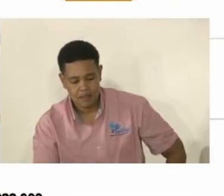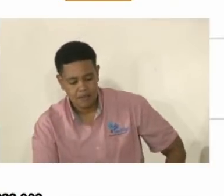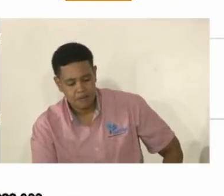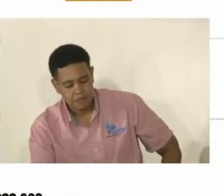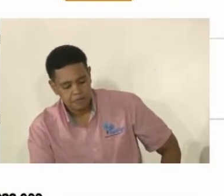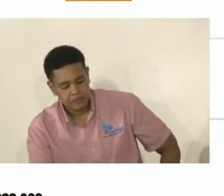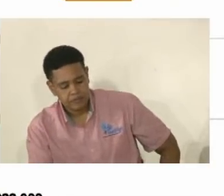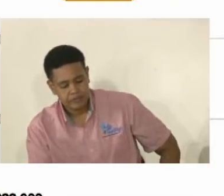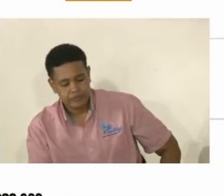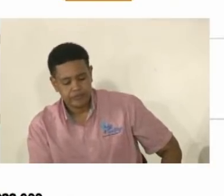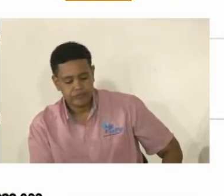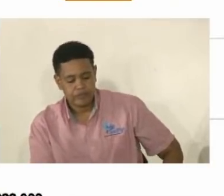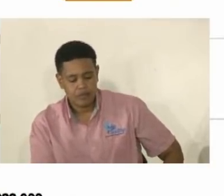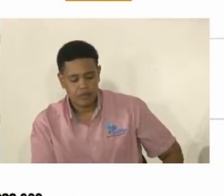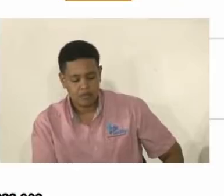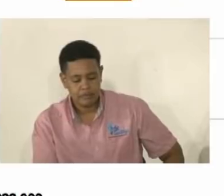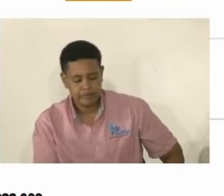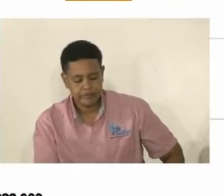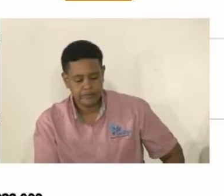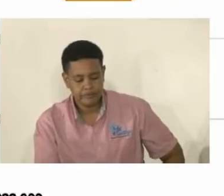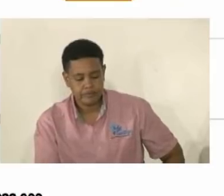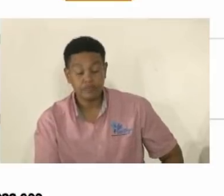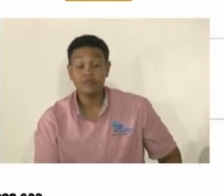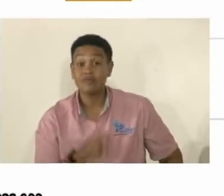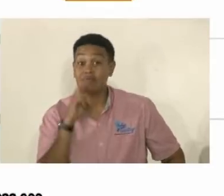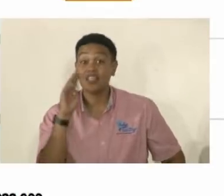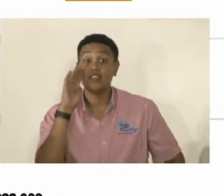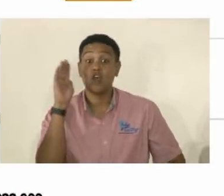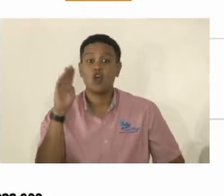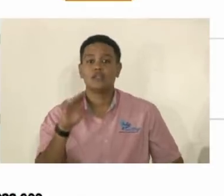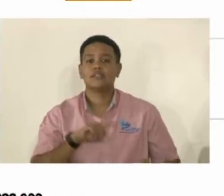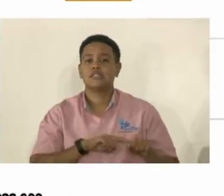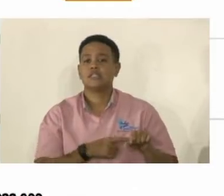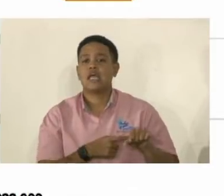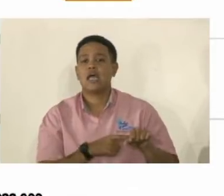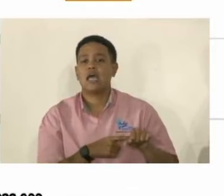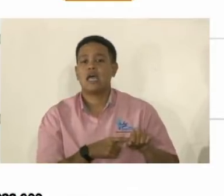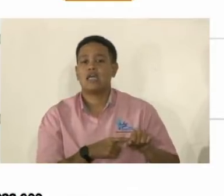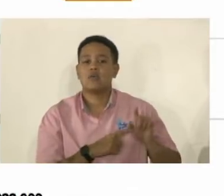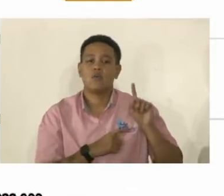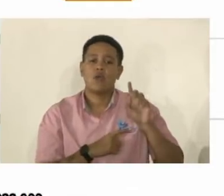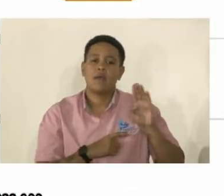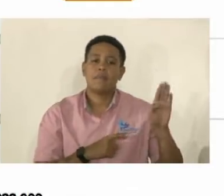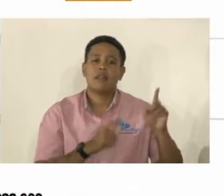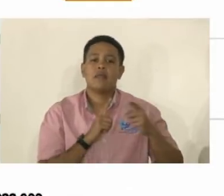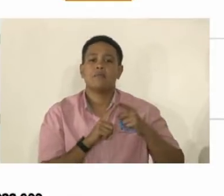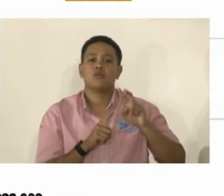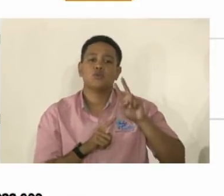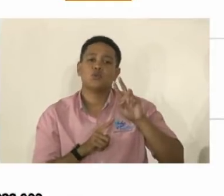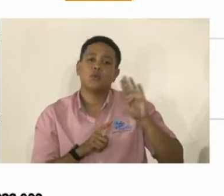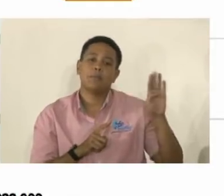you'll see there is they all started between $1 billion and $2 billion,